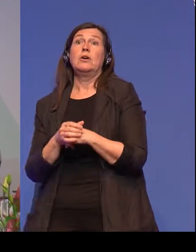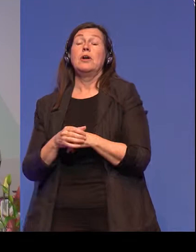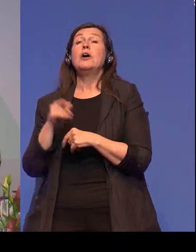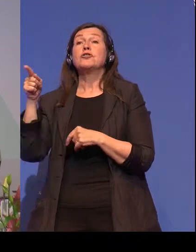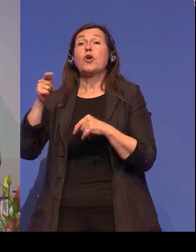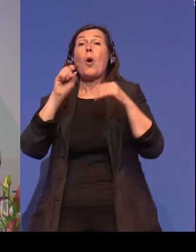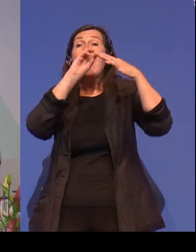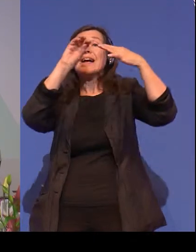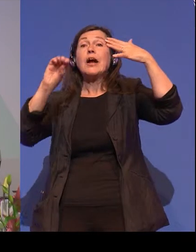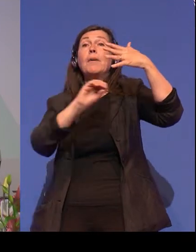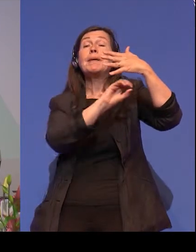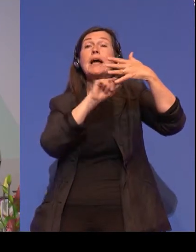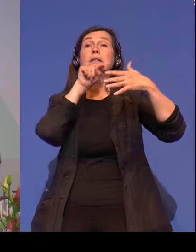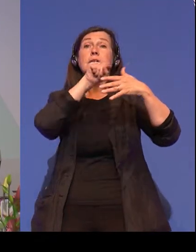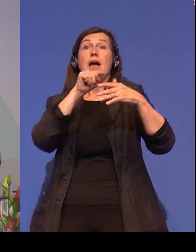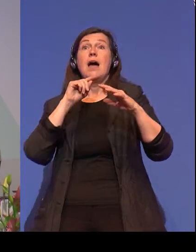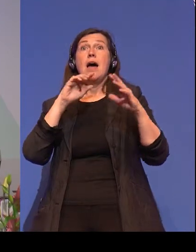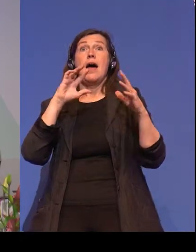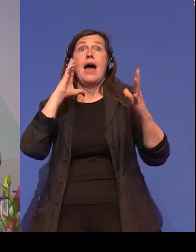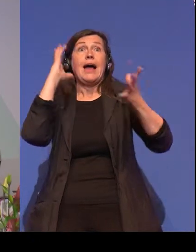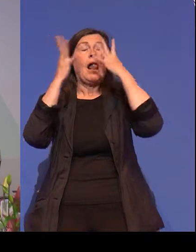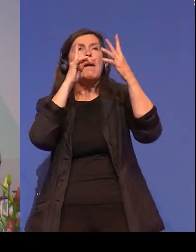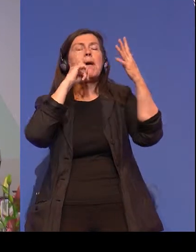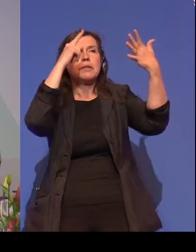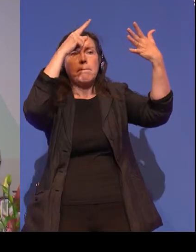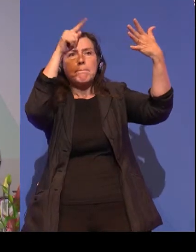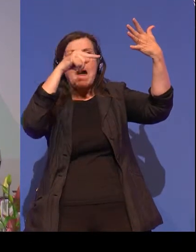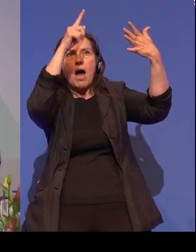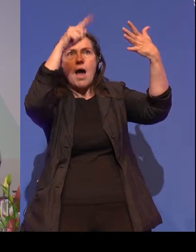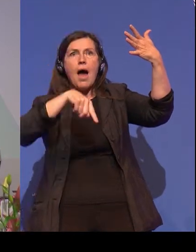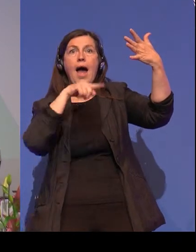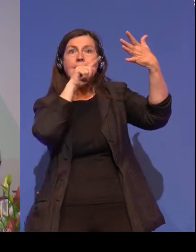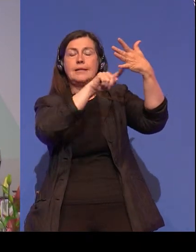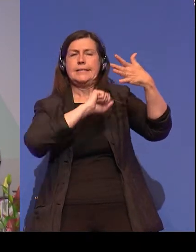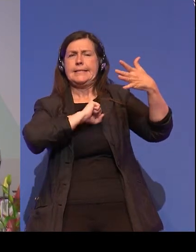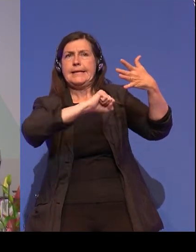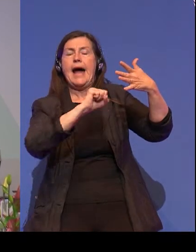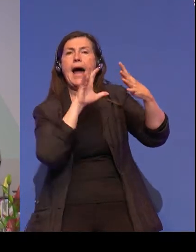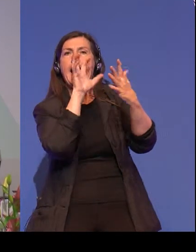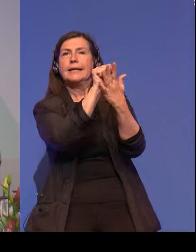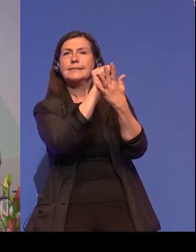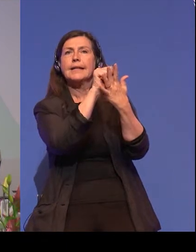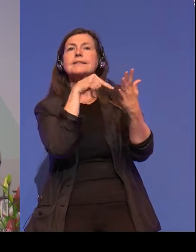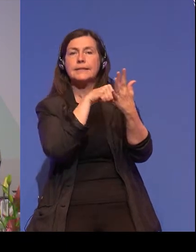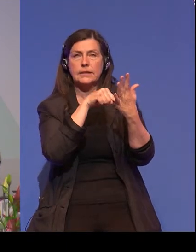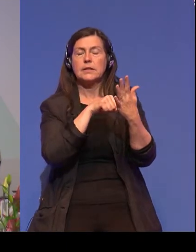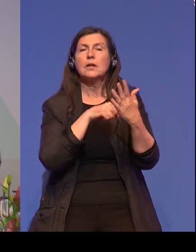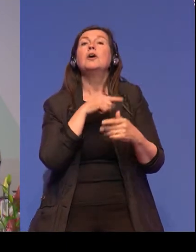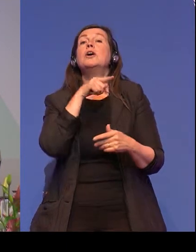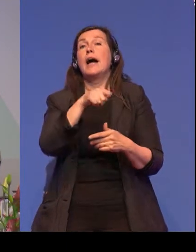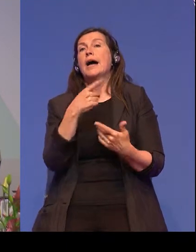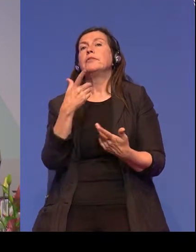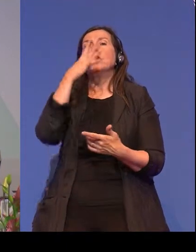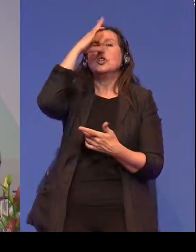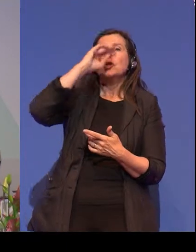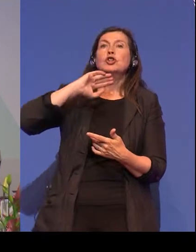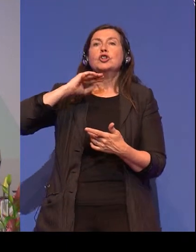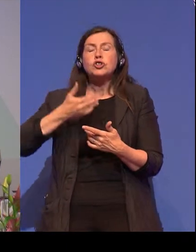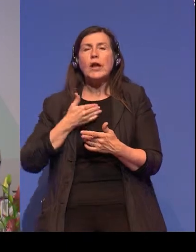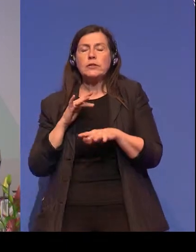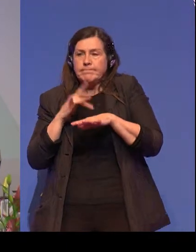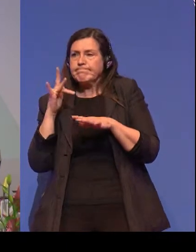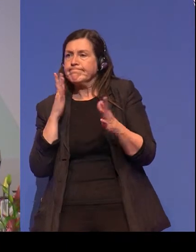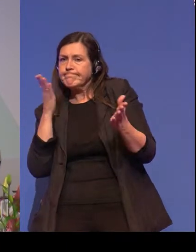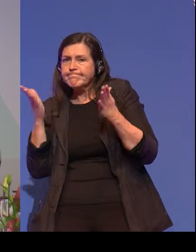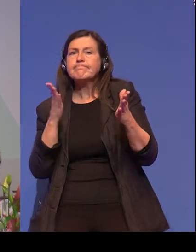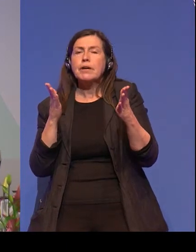Caribbean Climate Smart Accelerator and the importance of community-led partnerships and gender-responsive approaches to